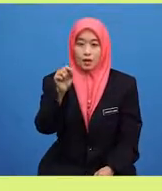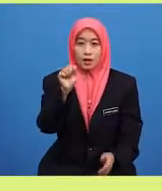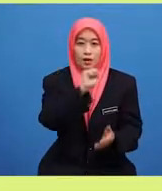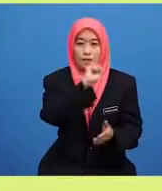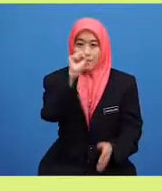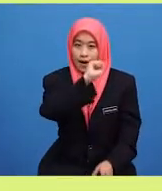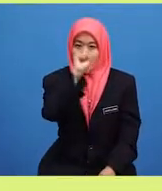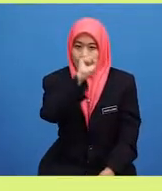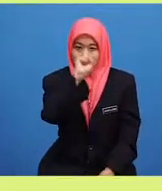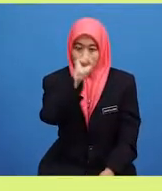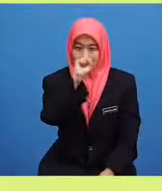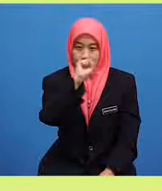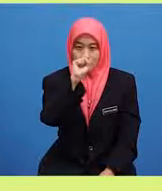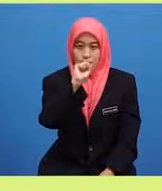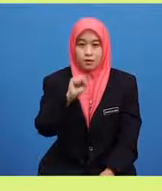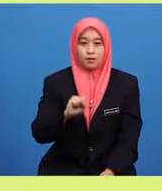Rubber.